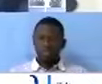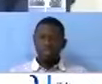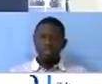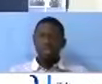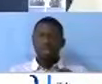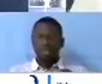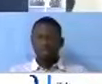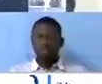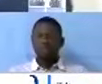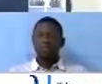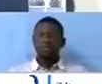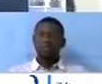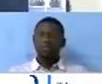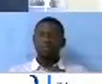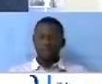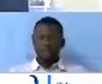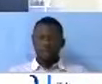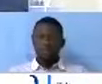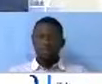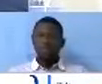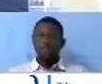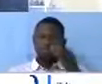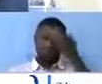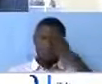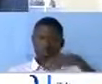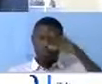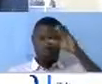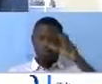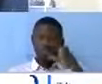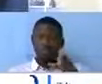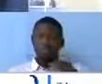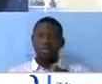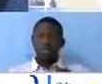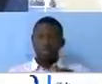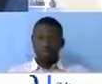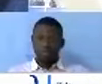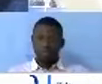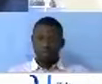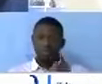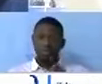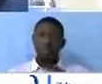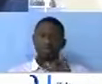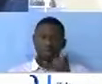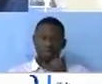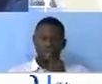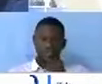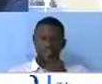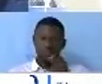accept. Let's assume that the commission accepts that yes, you have protested.